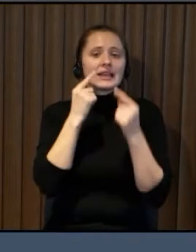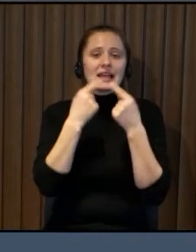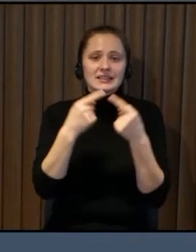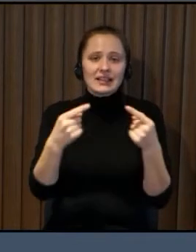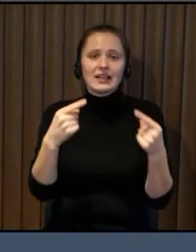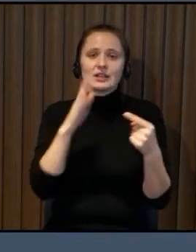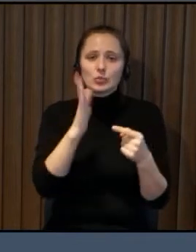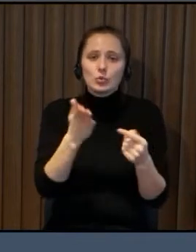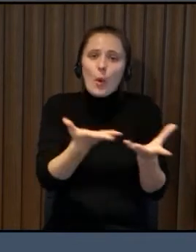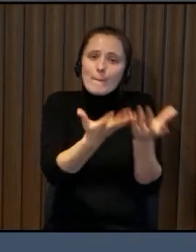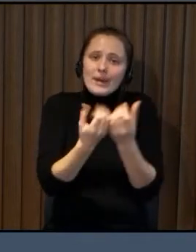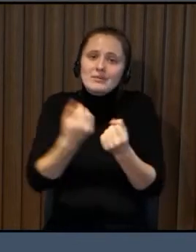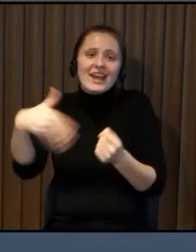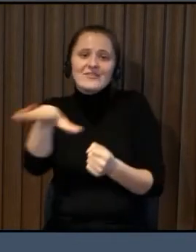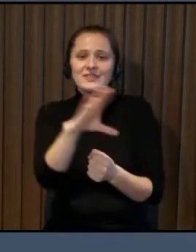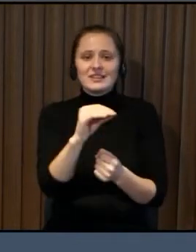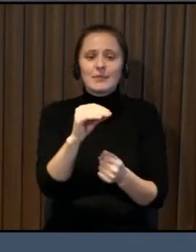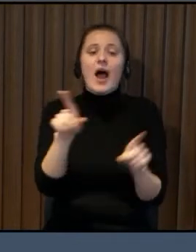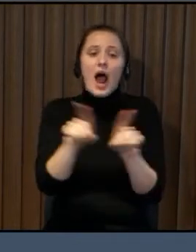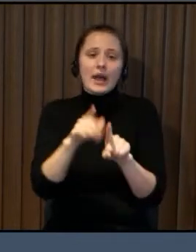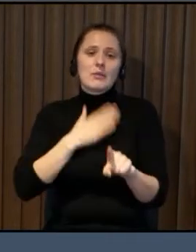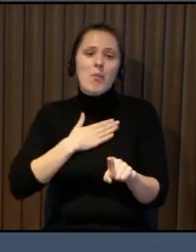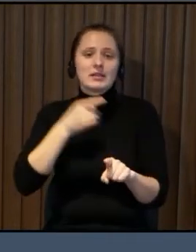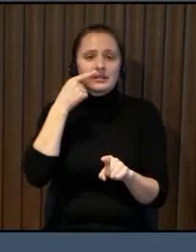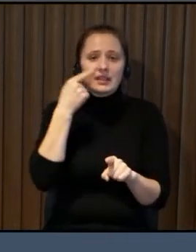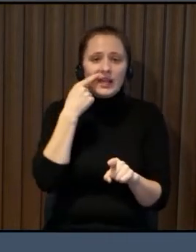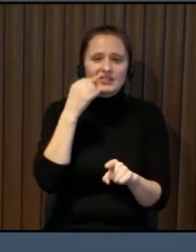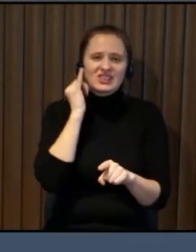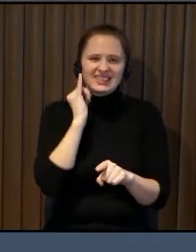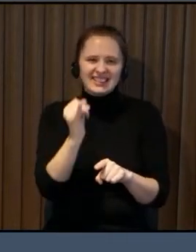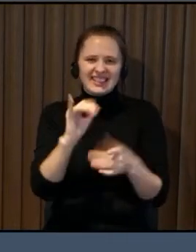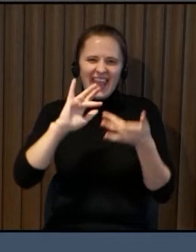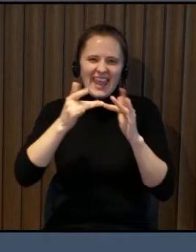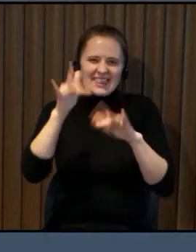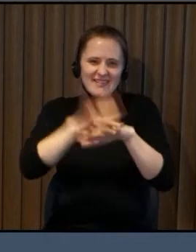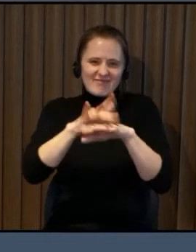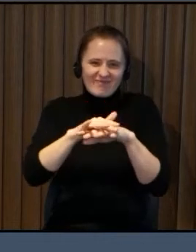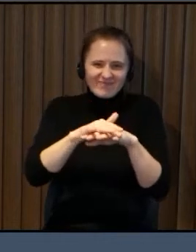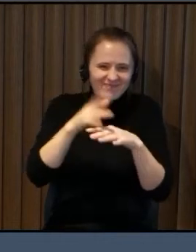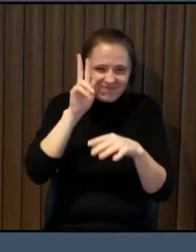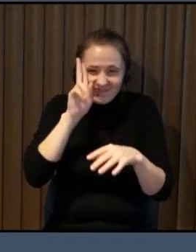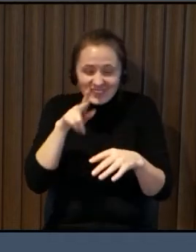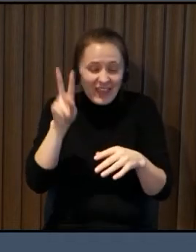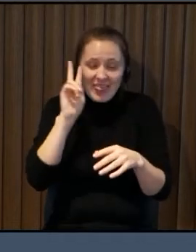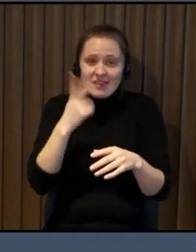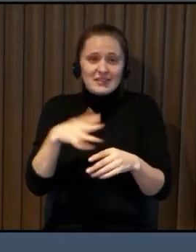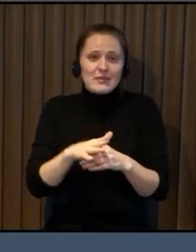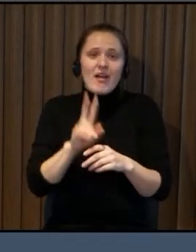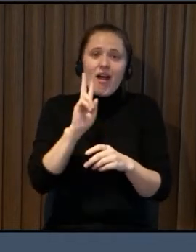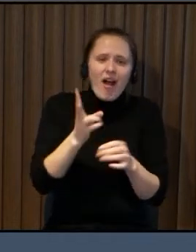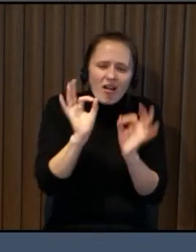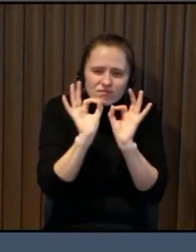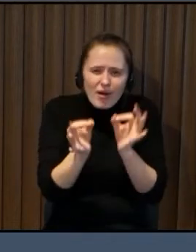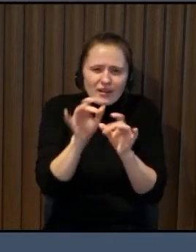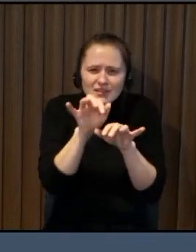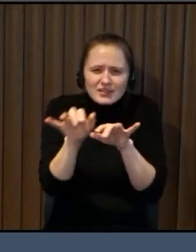usability, and I want to create things which are convenient, comfortable for others.